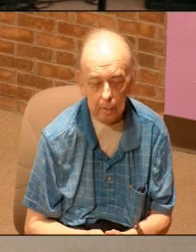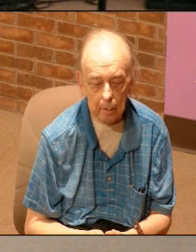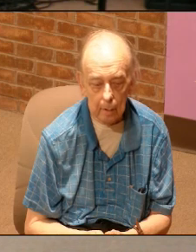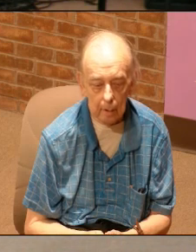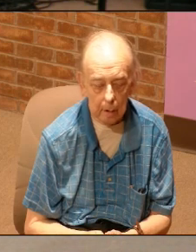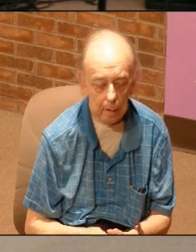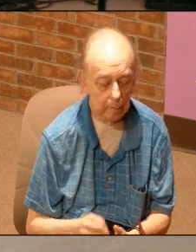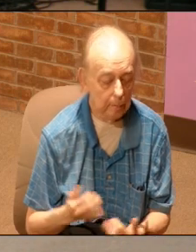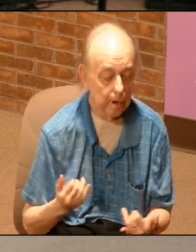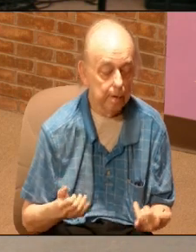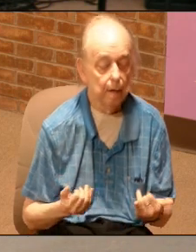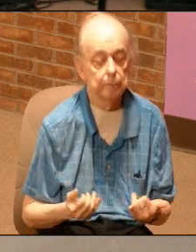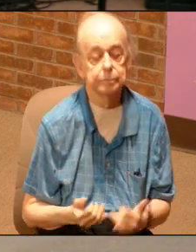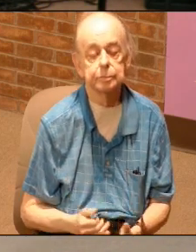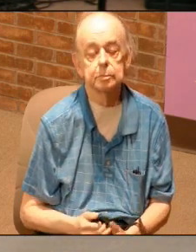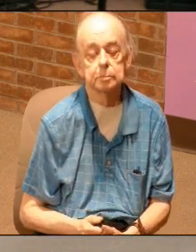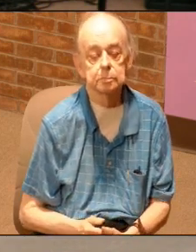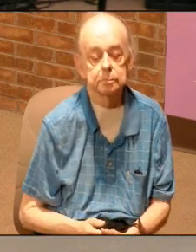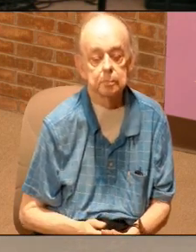Well, right now,